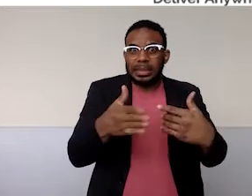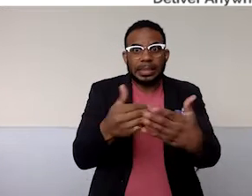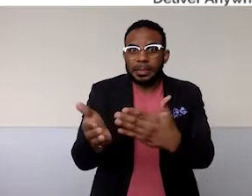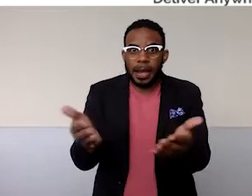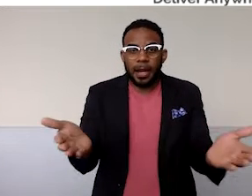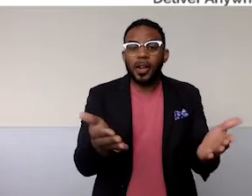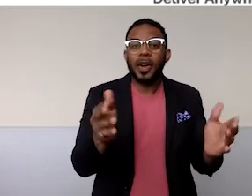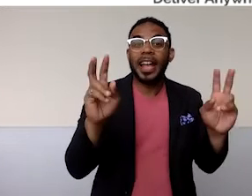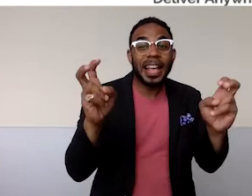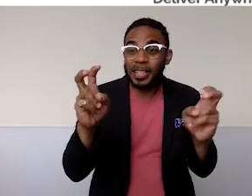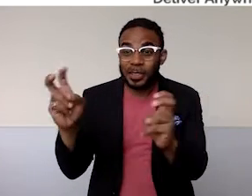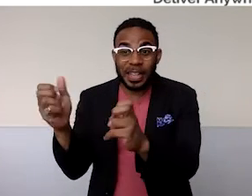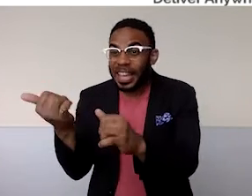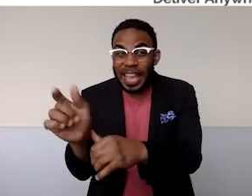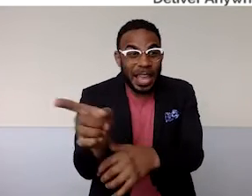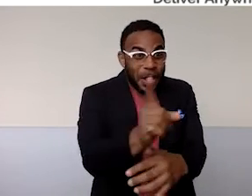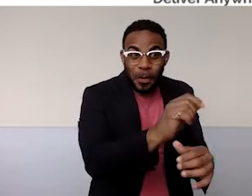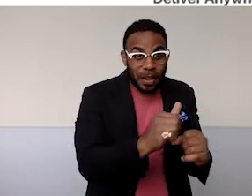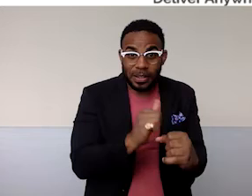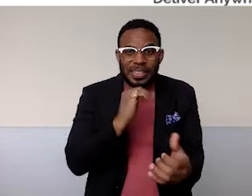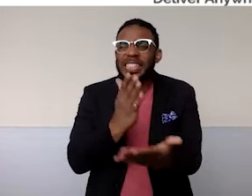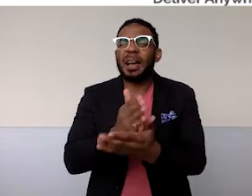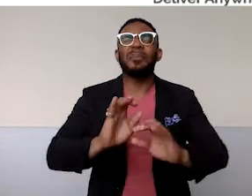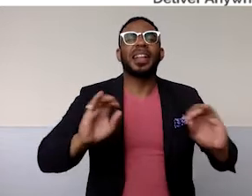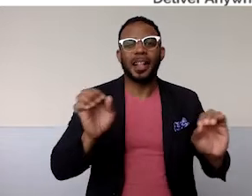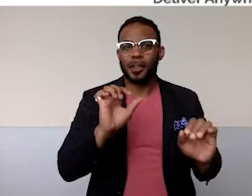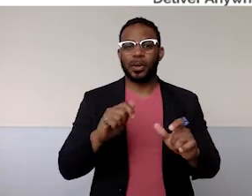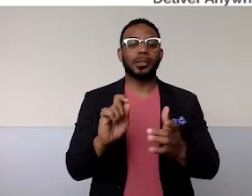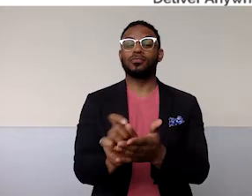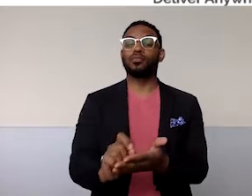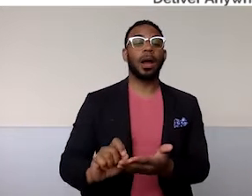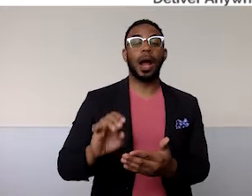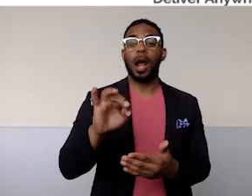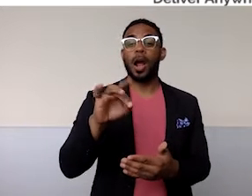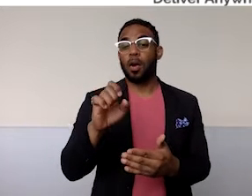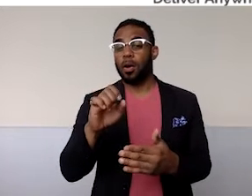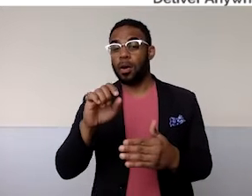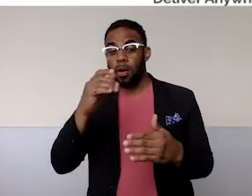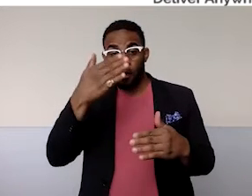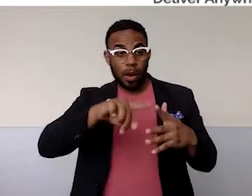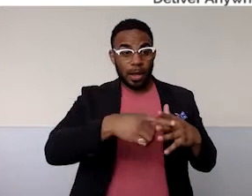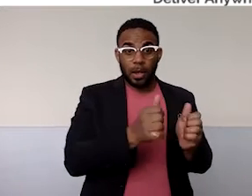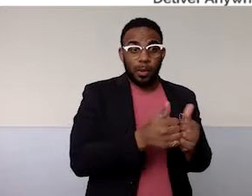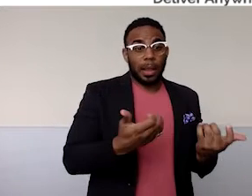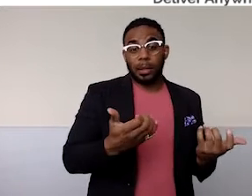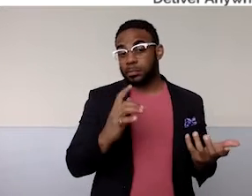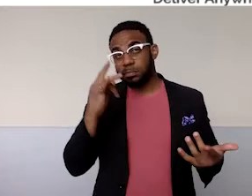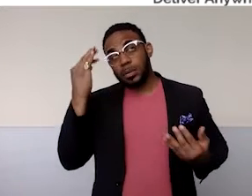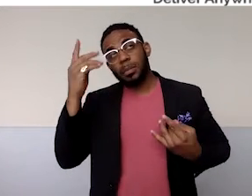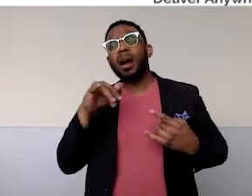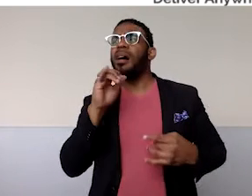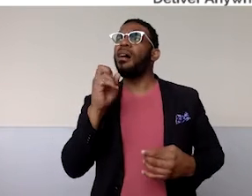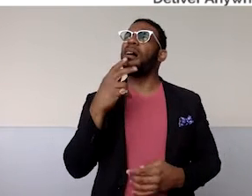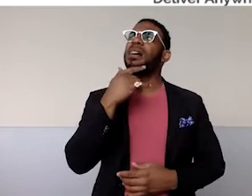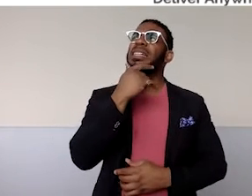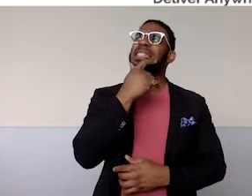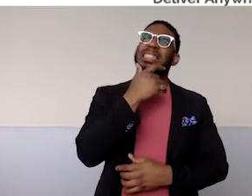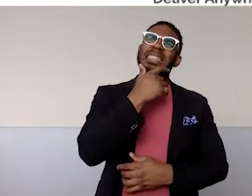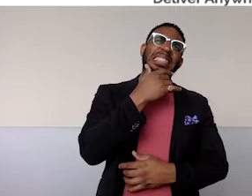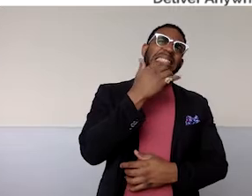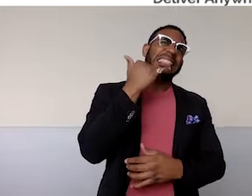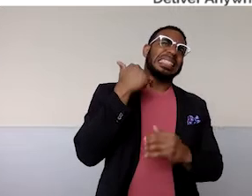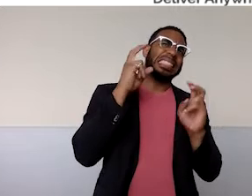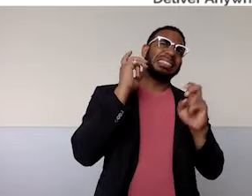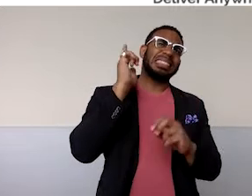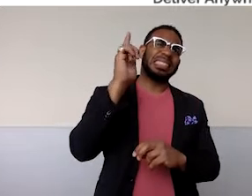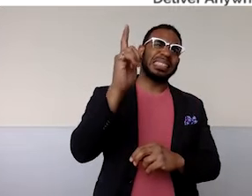So issue anywhere wouldn't stop anything from working. So you can write your front end stuff without thinking about, oh, would I be having